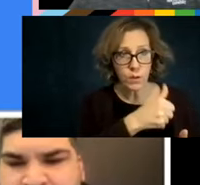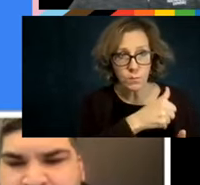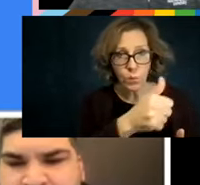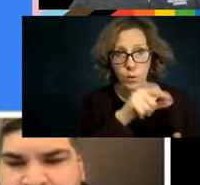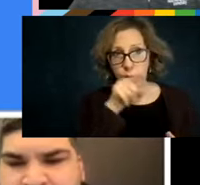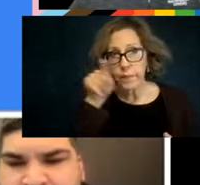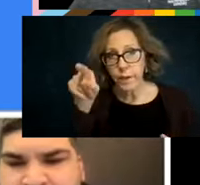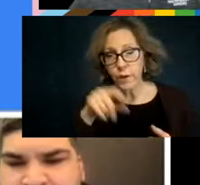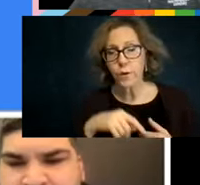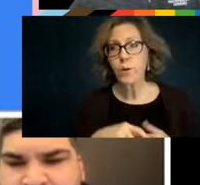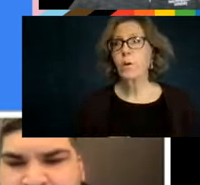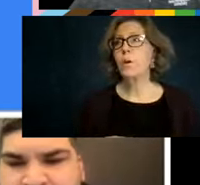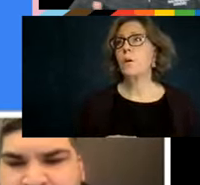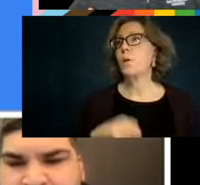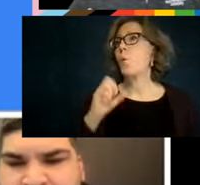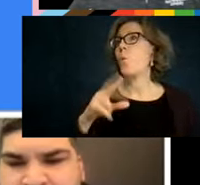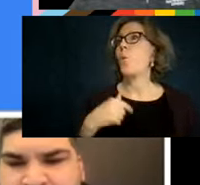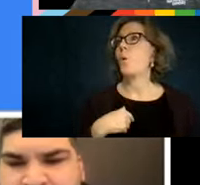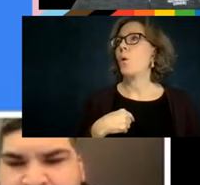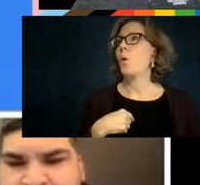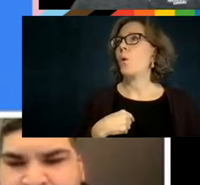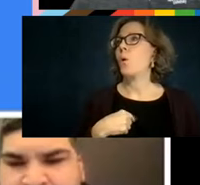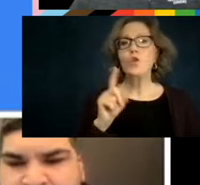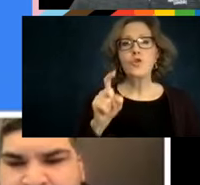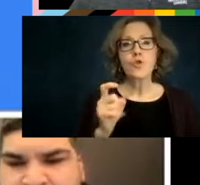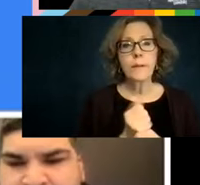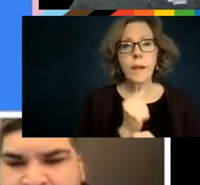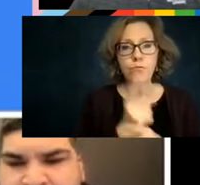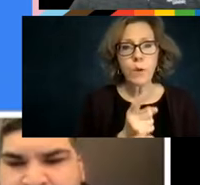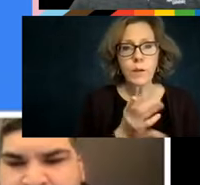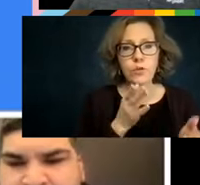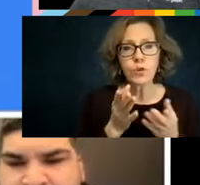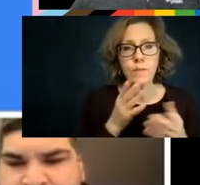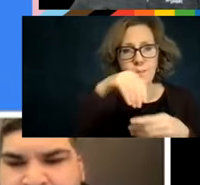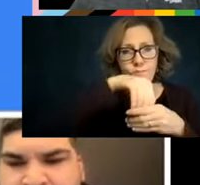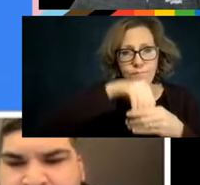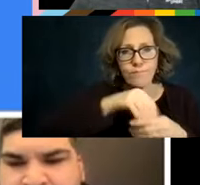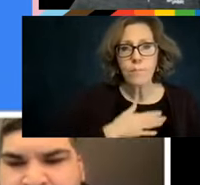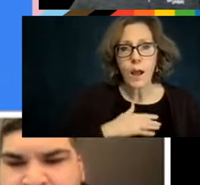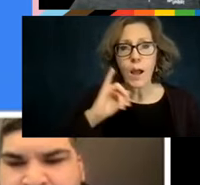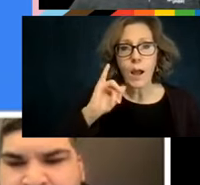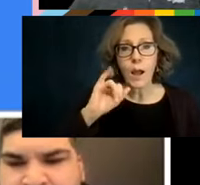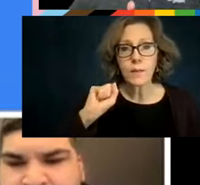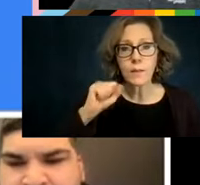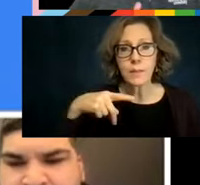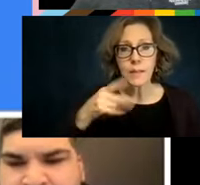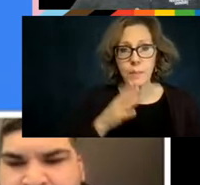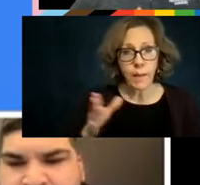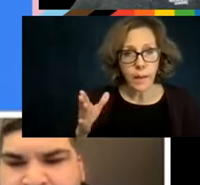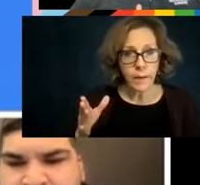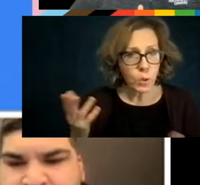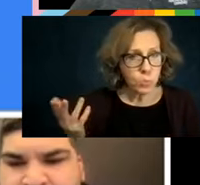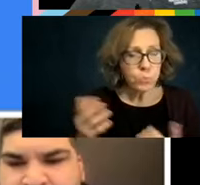right thing from my ISP? But that's when you have support around it, and